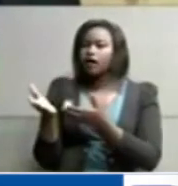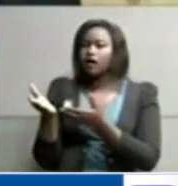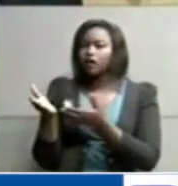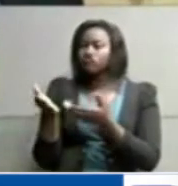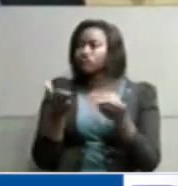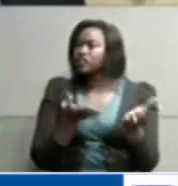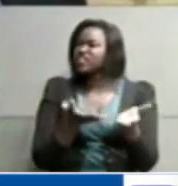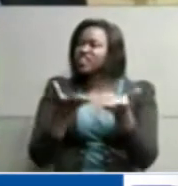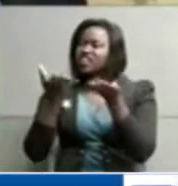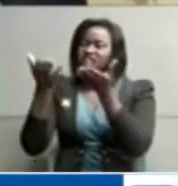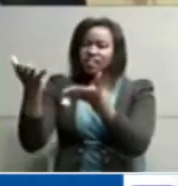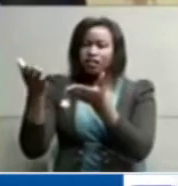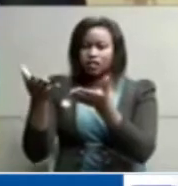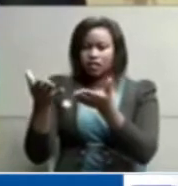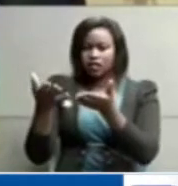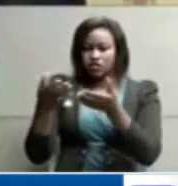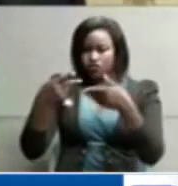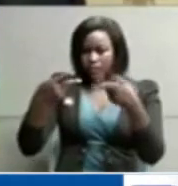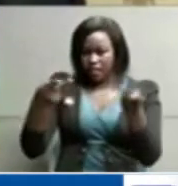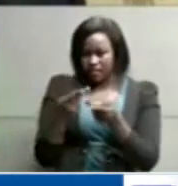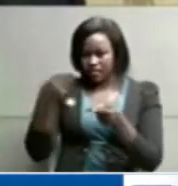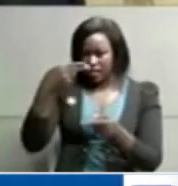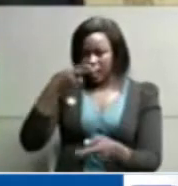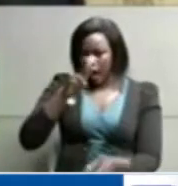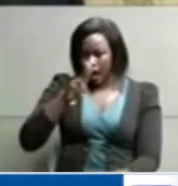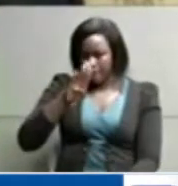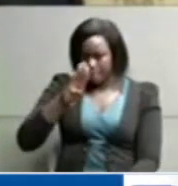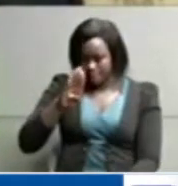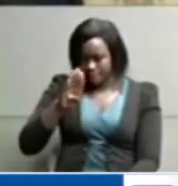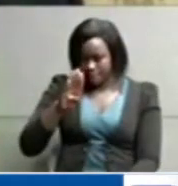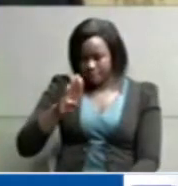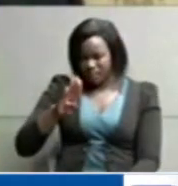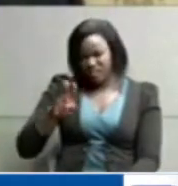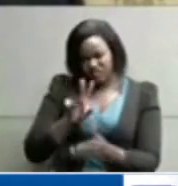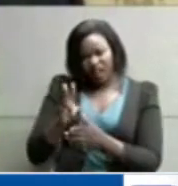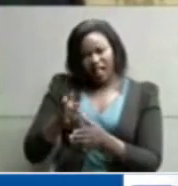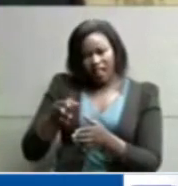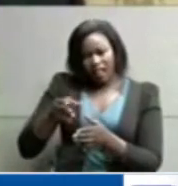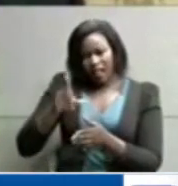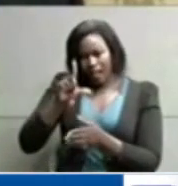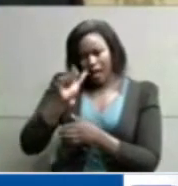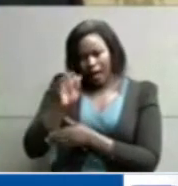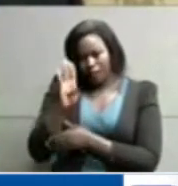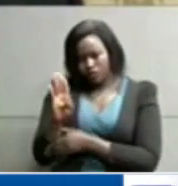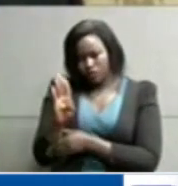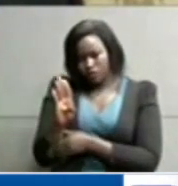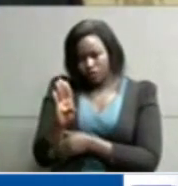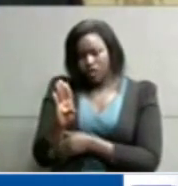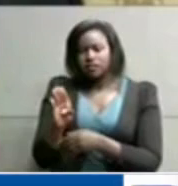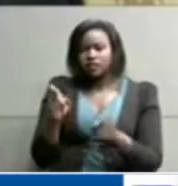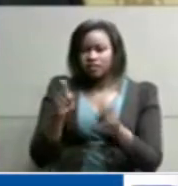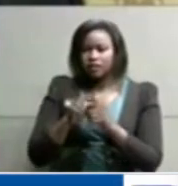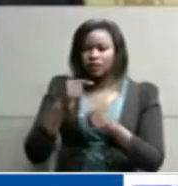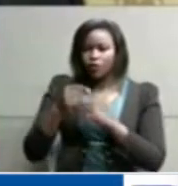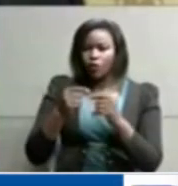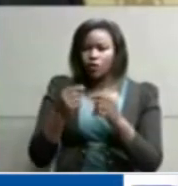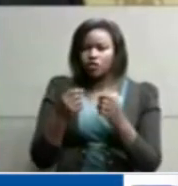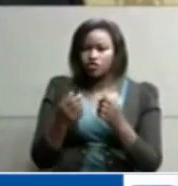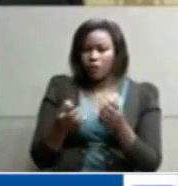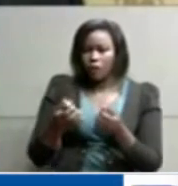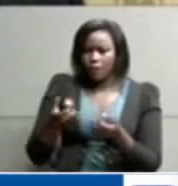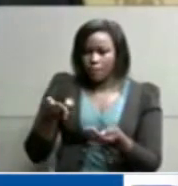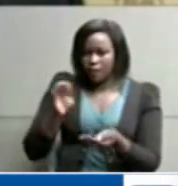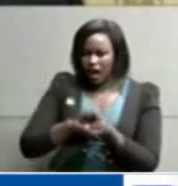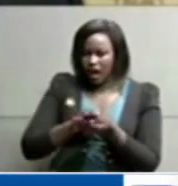to what we call hubs. Our hubs are the laboratories that package it and put it on the poster bus. And